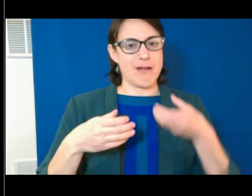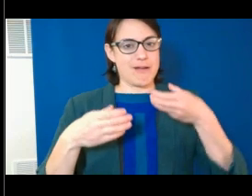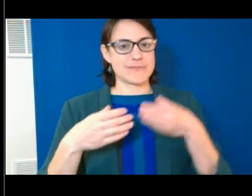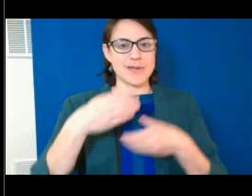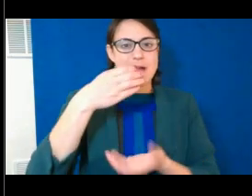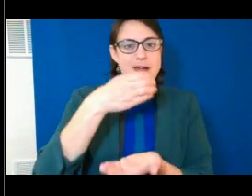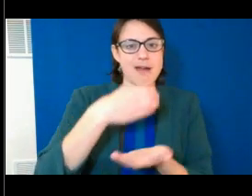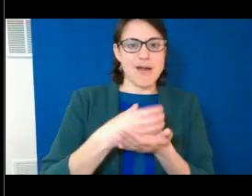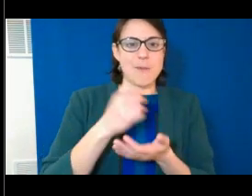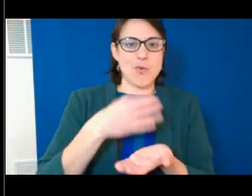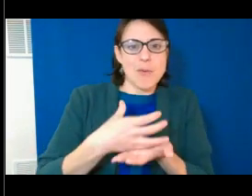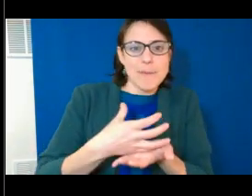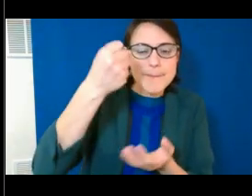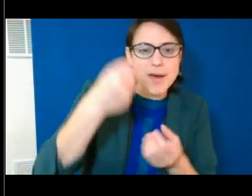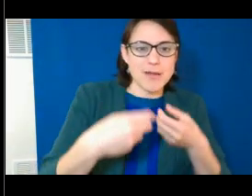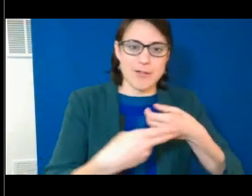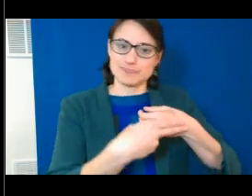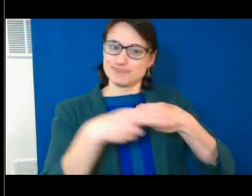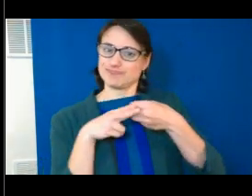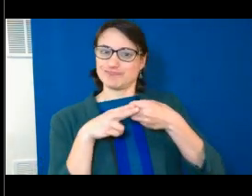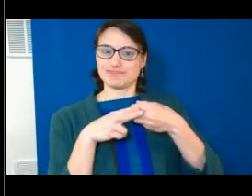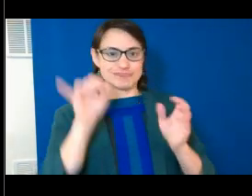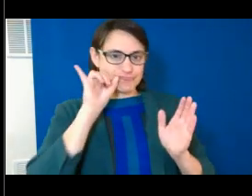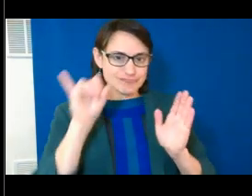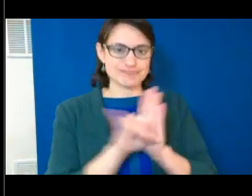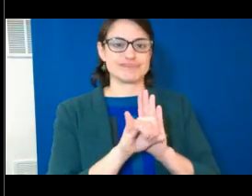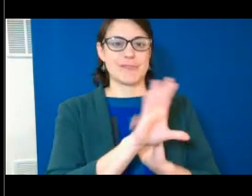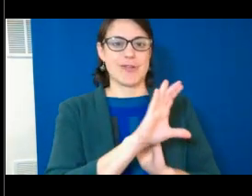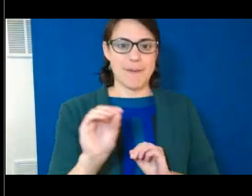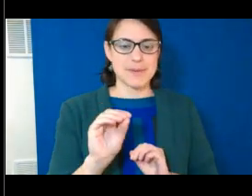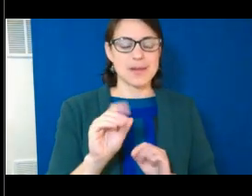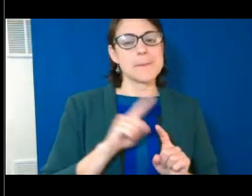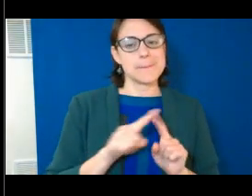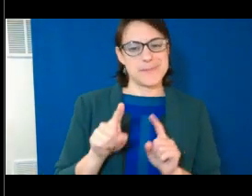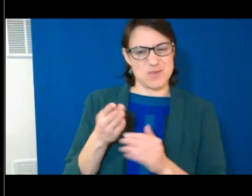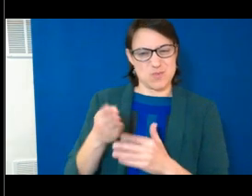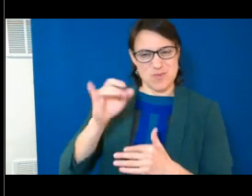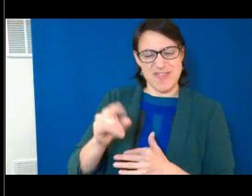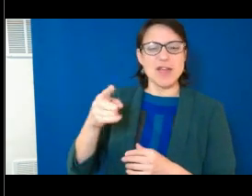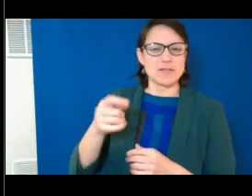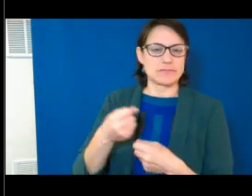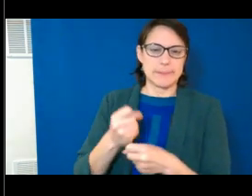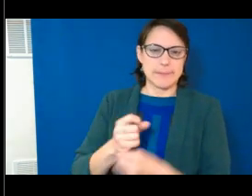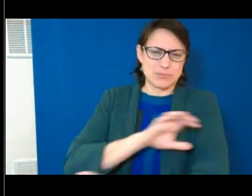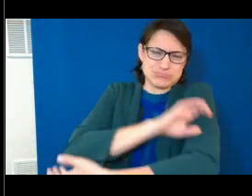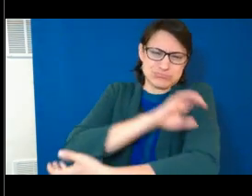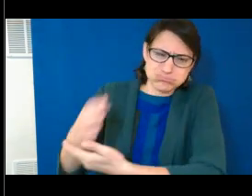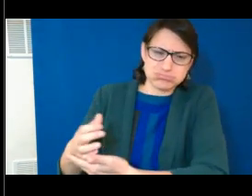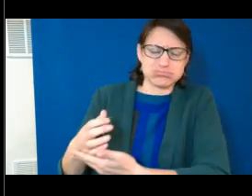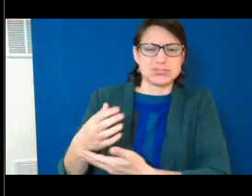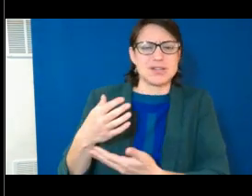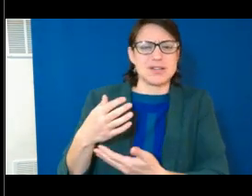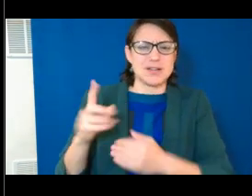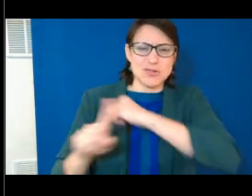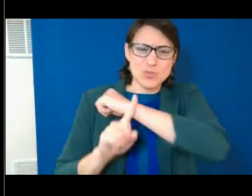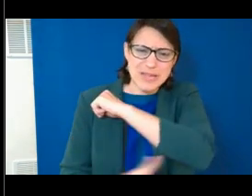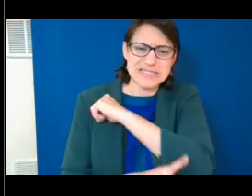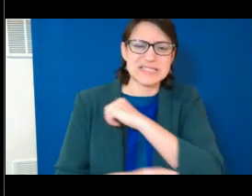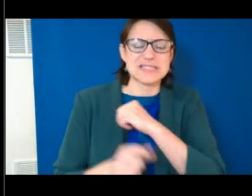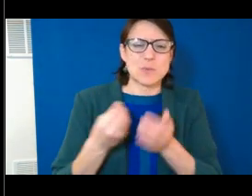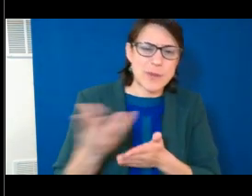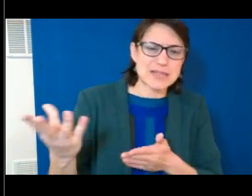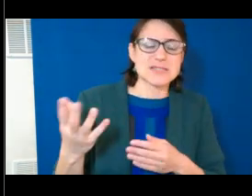they're successful if they've generated a ton of waste. So, so I'm at MIT Sea Grant. I'm a programmer. I sit